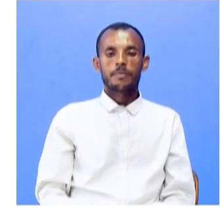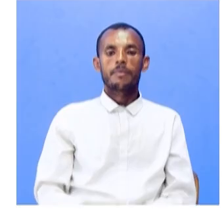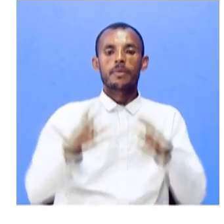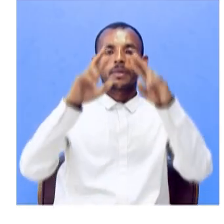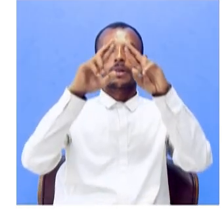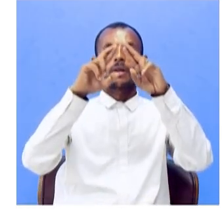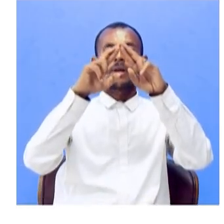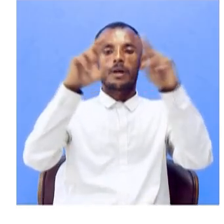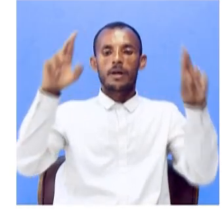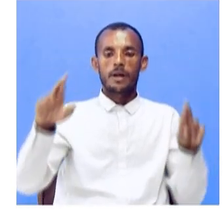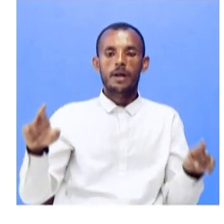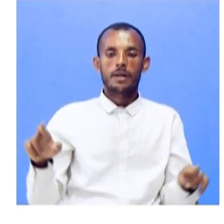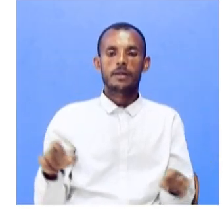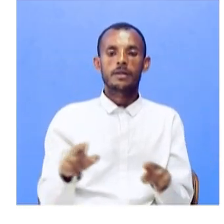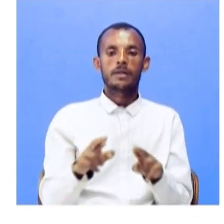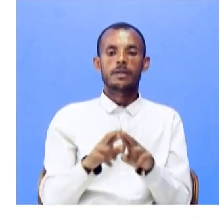rectangle.